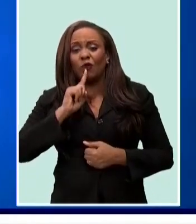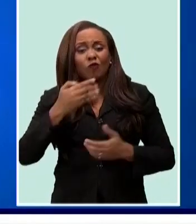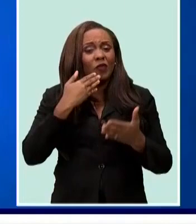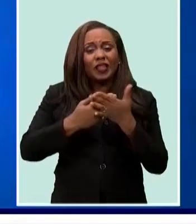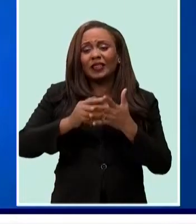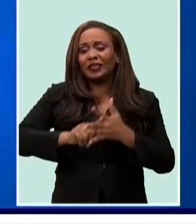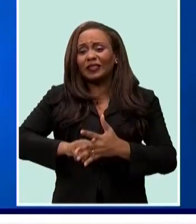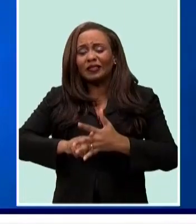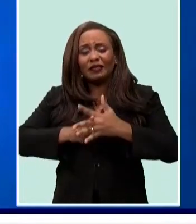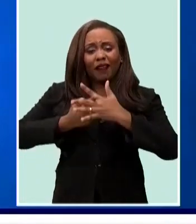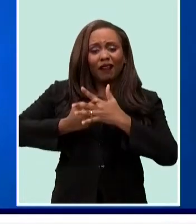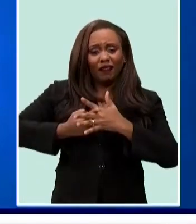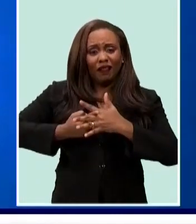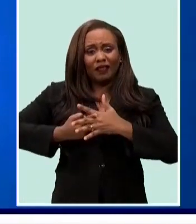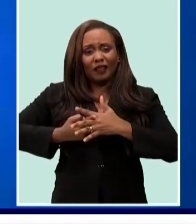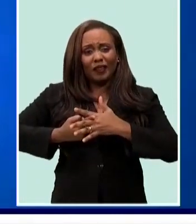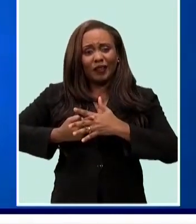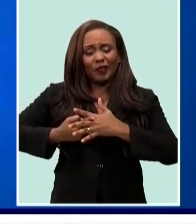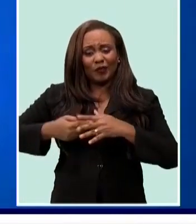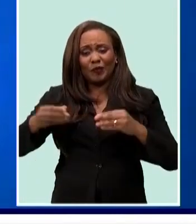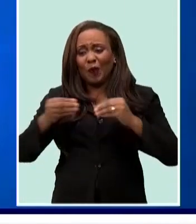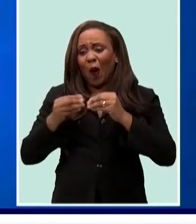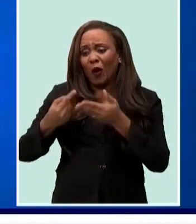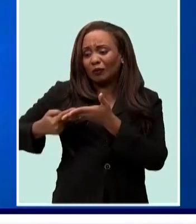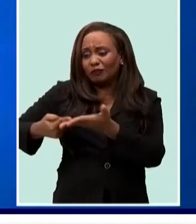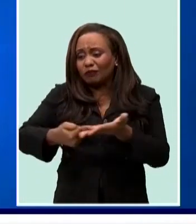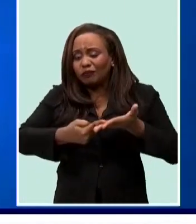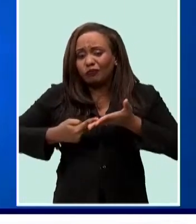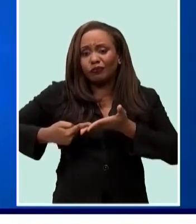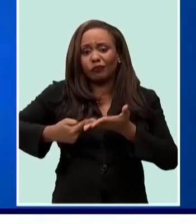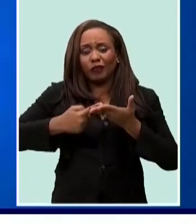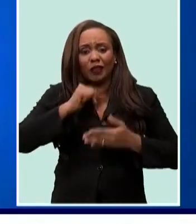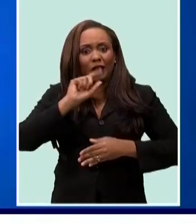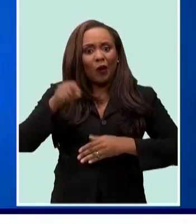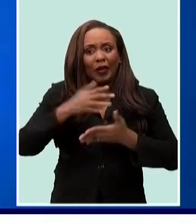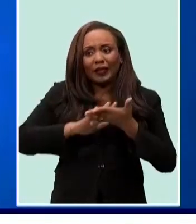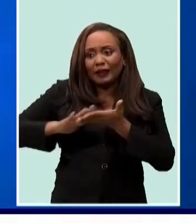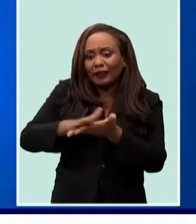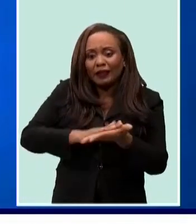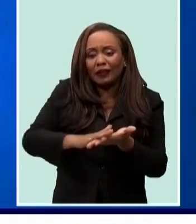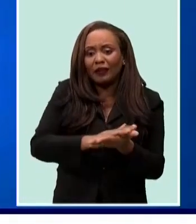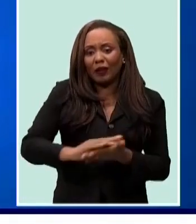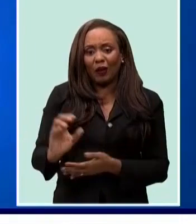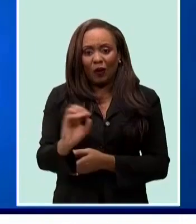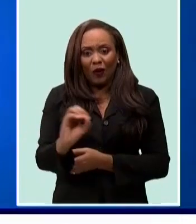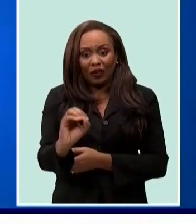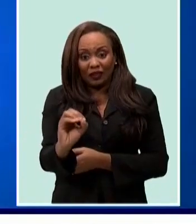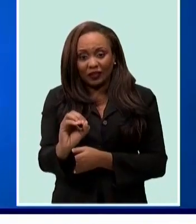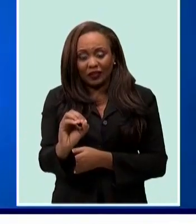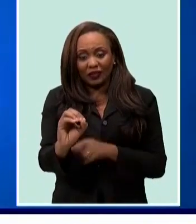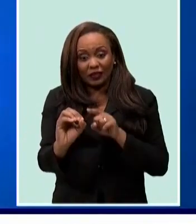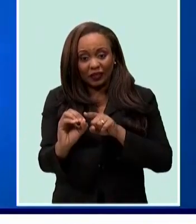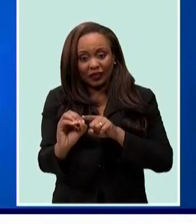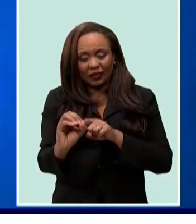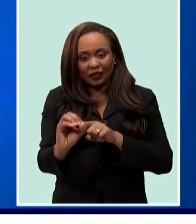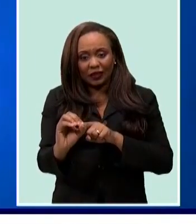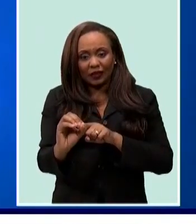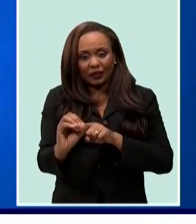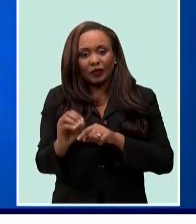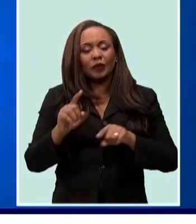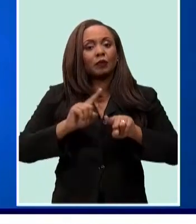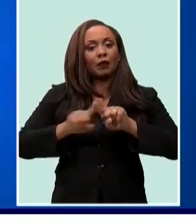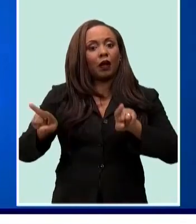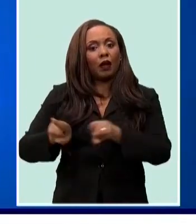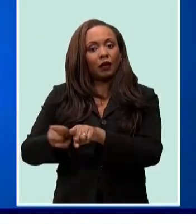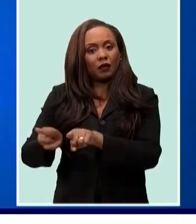here, and there's more to discuss, not only the cleanup of Oistins, right, but to help